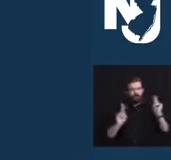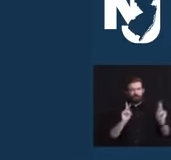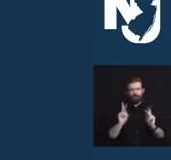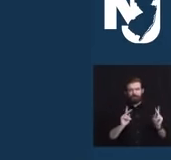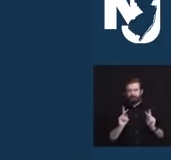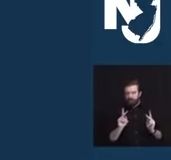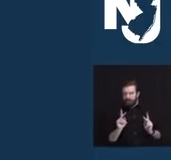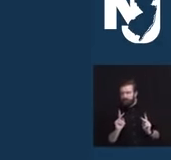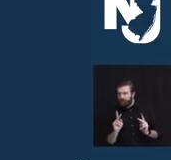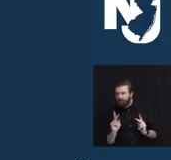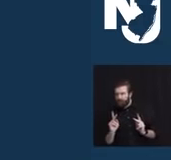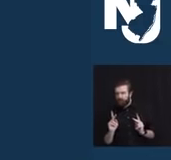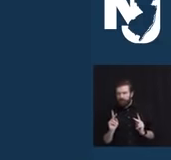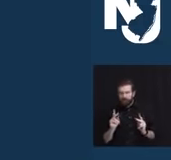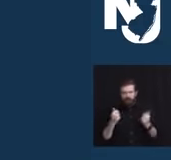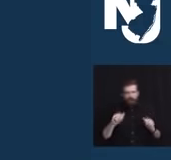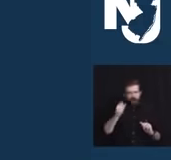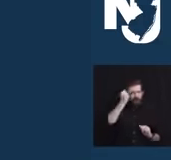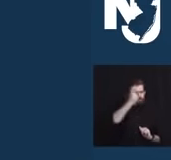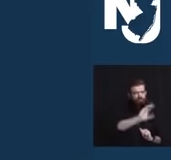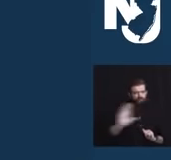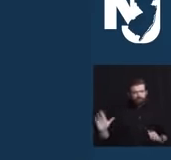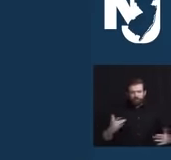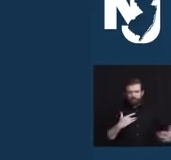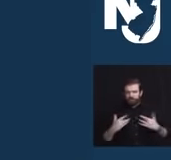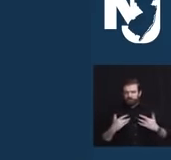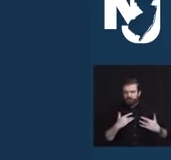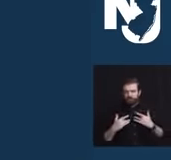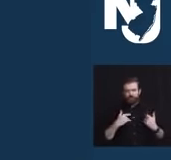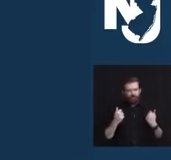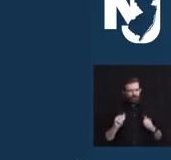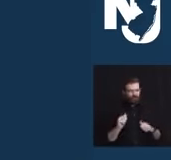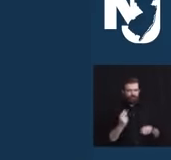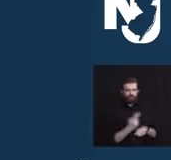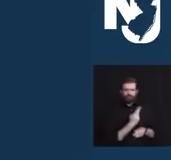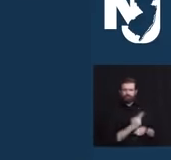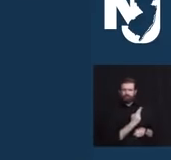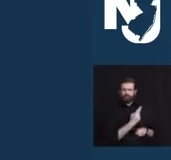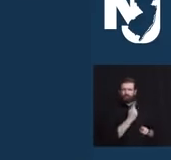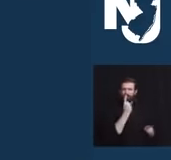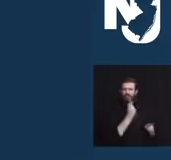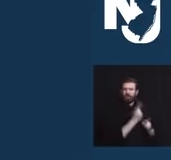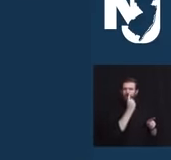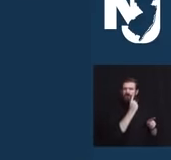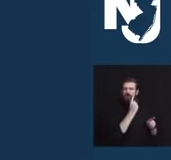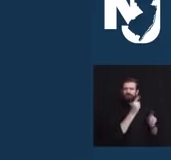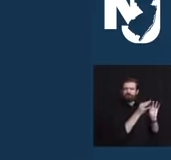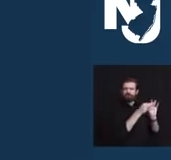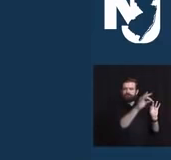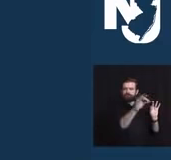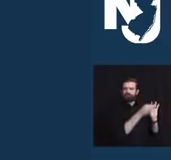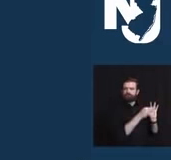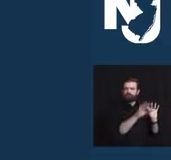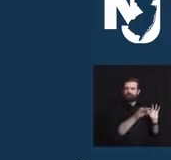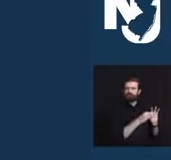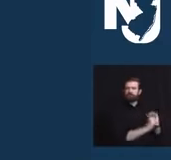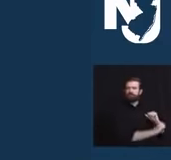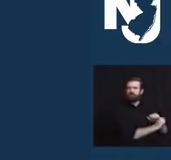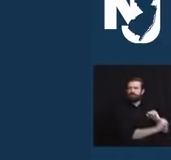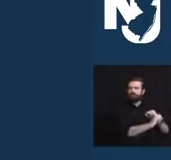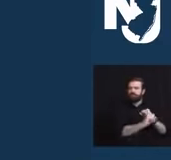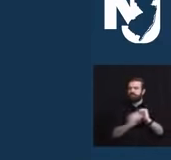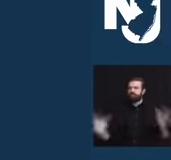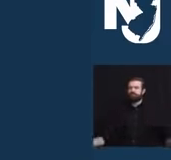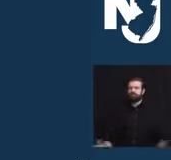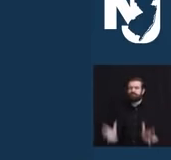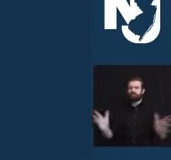hopes with the right words. And now we're ready to put this effort into full swing. In many ways,